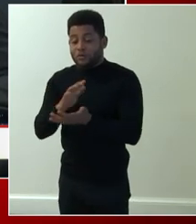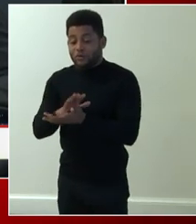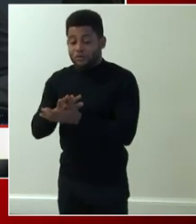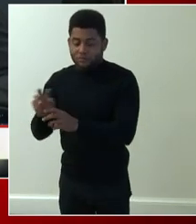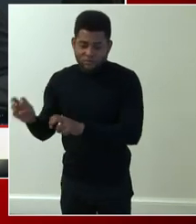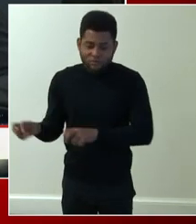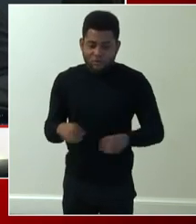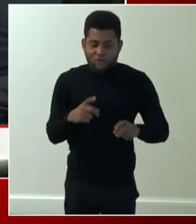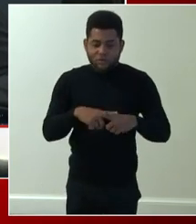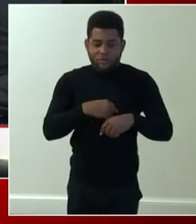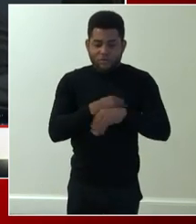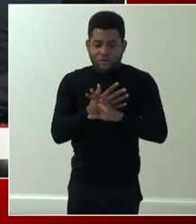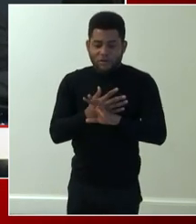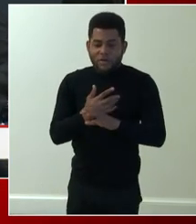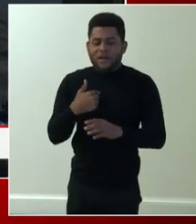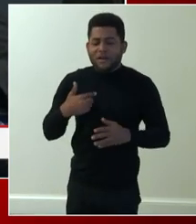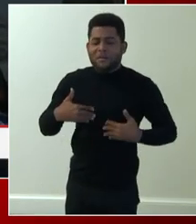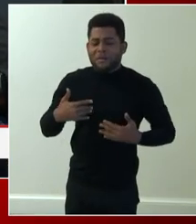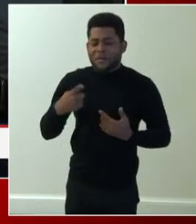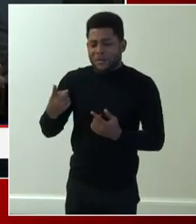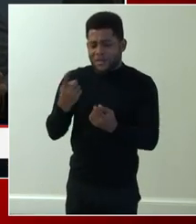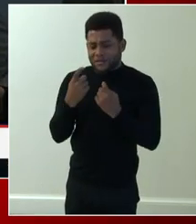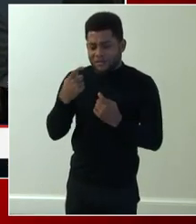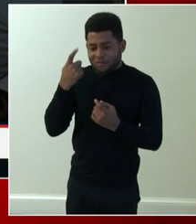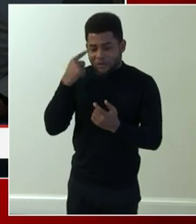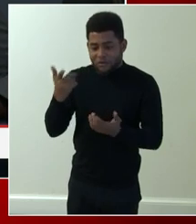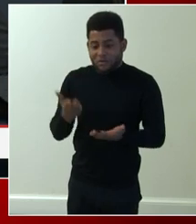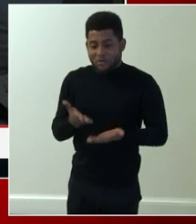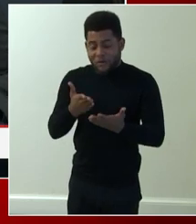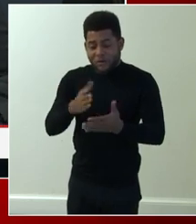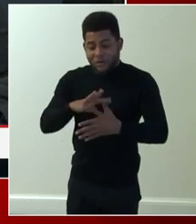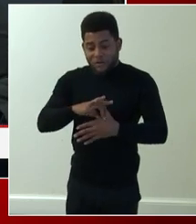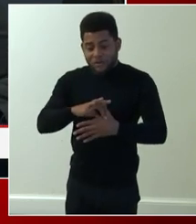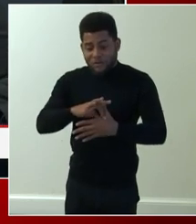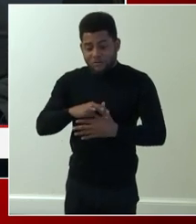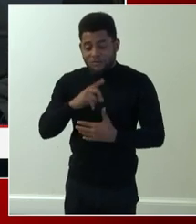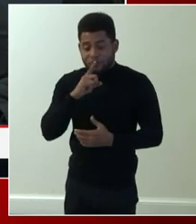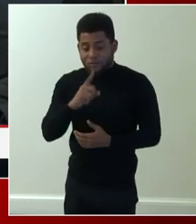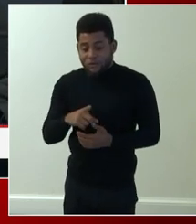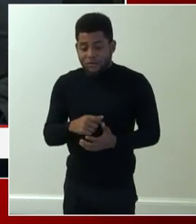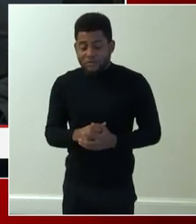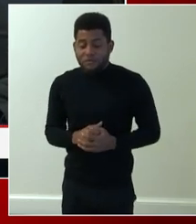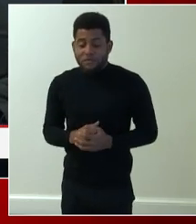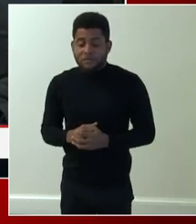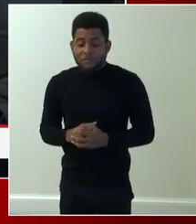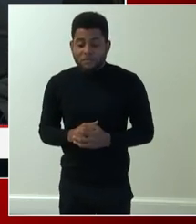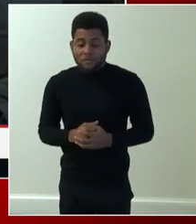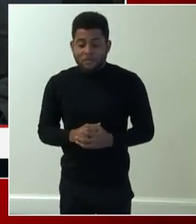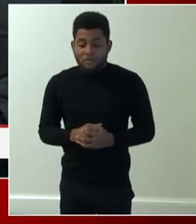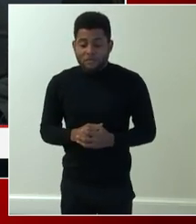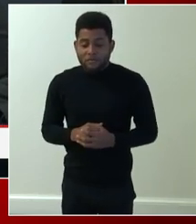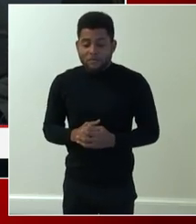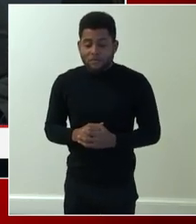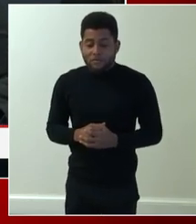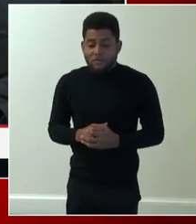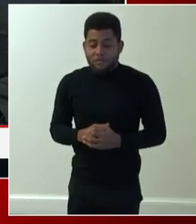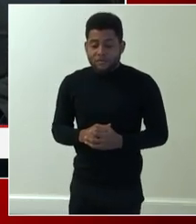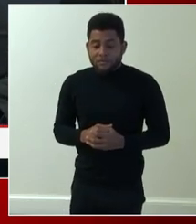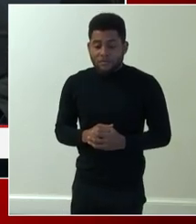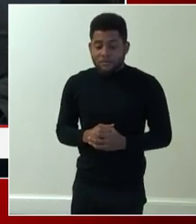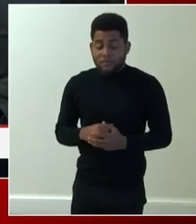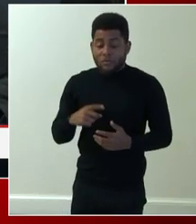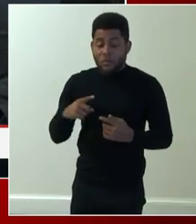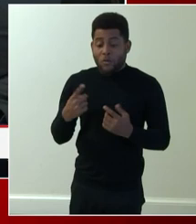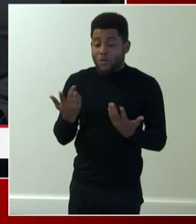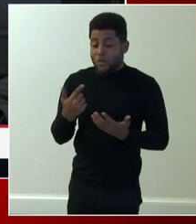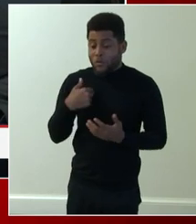glad you asked that question because it provides some context of where we are. And where we see cases, we